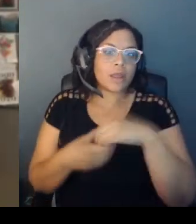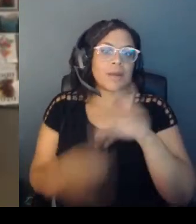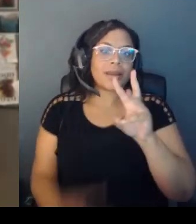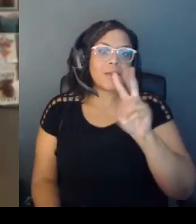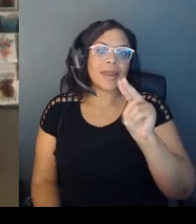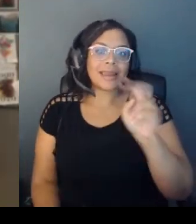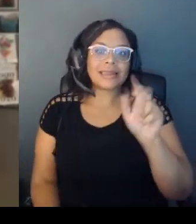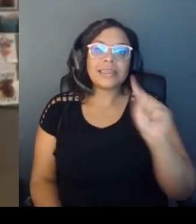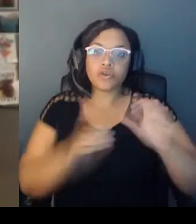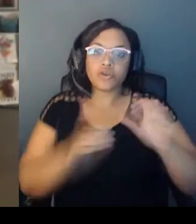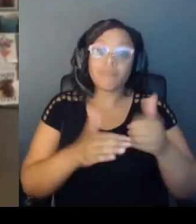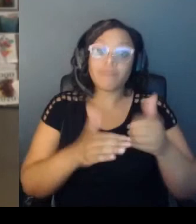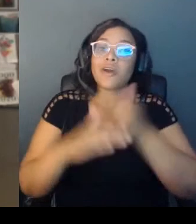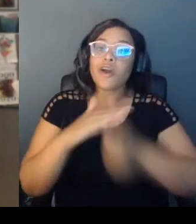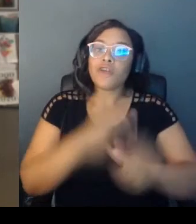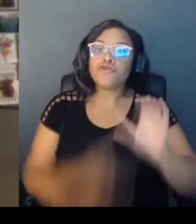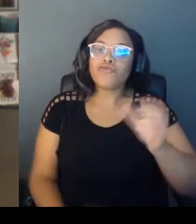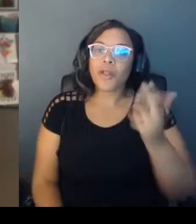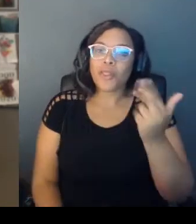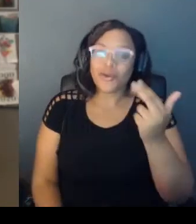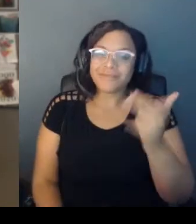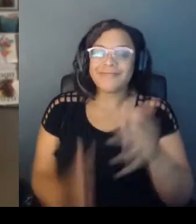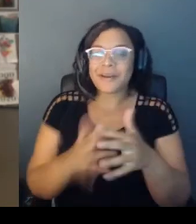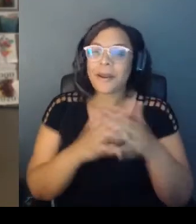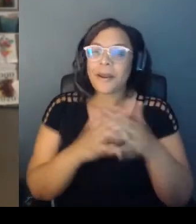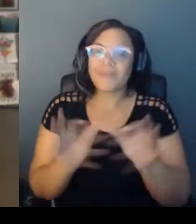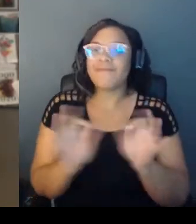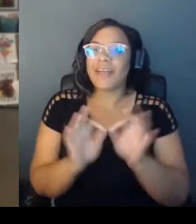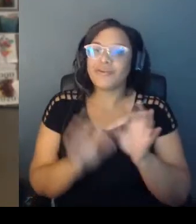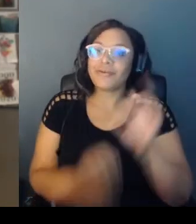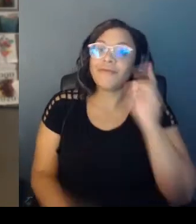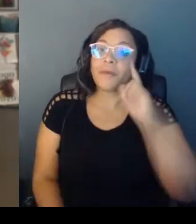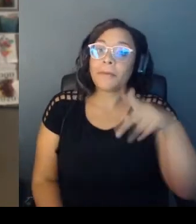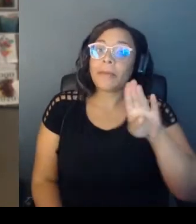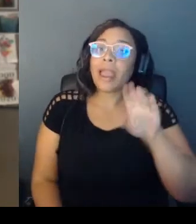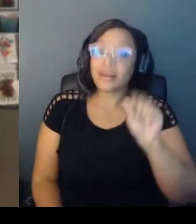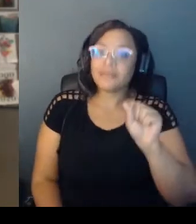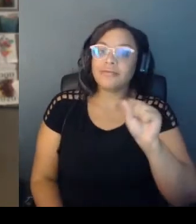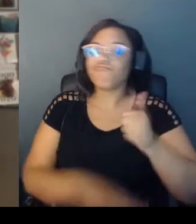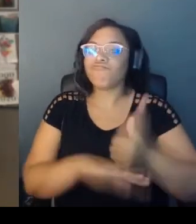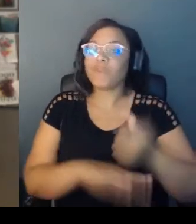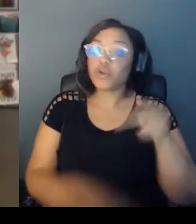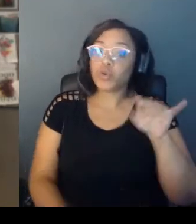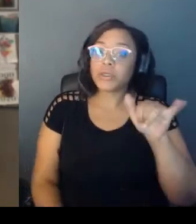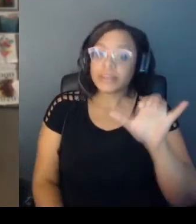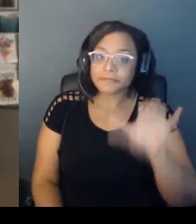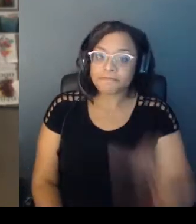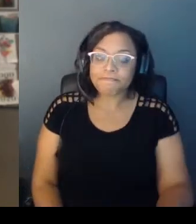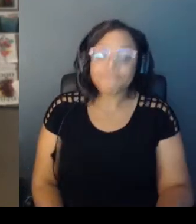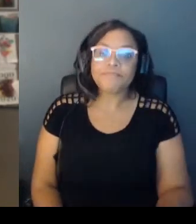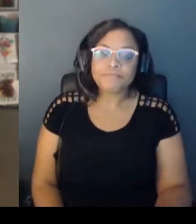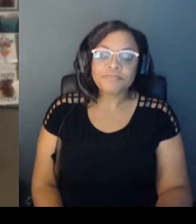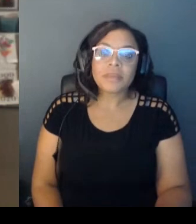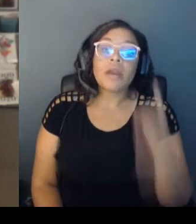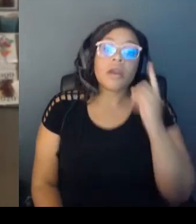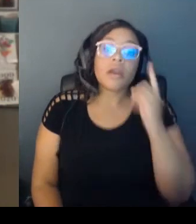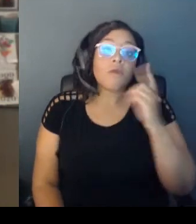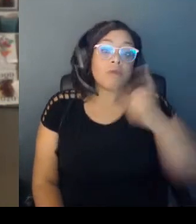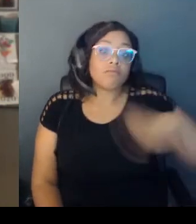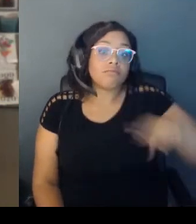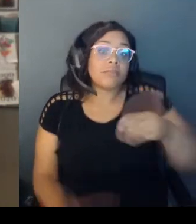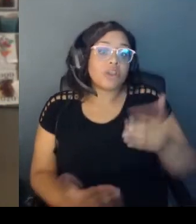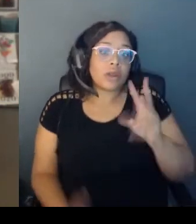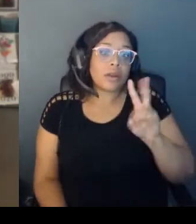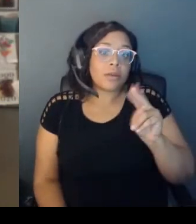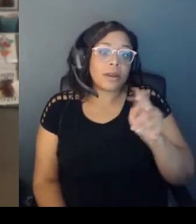Channel 13, America's flagship PBS station in New York City. On behalf of everyone at WNET, I thank you for